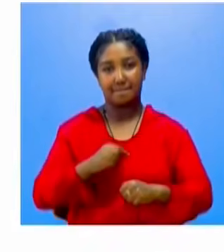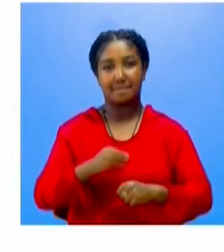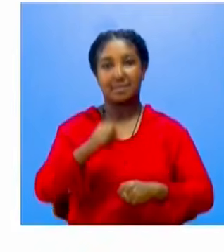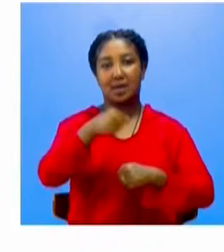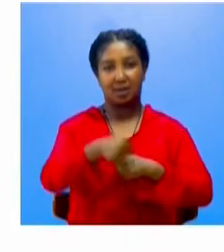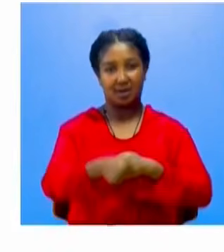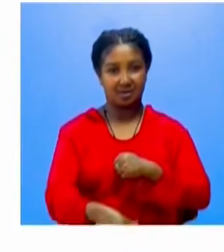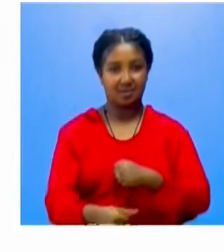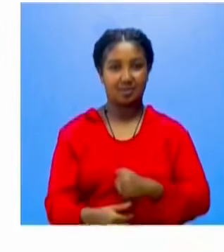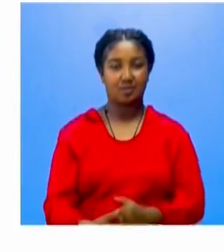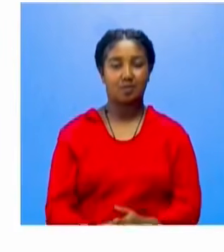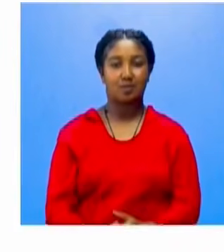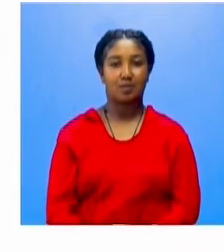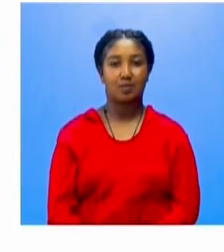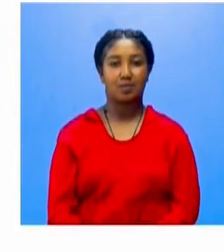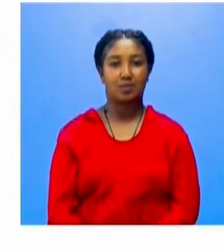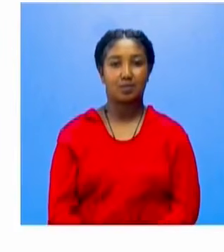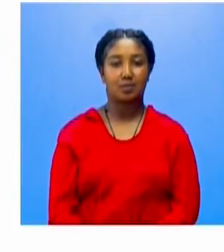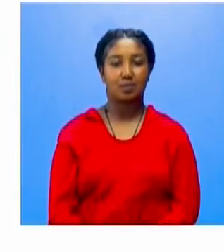late.